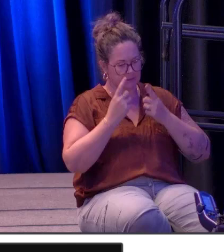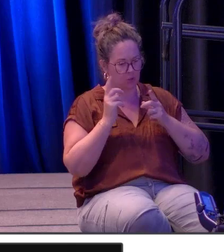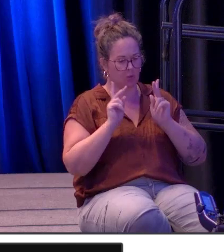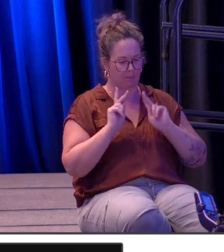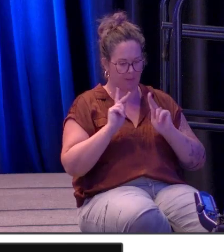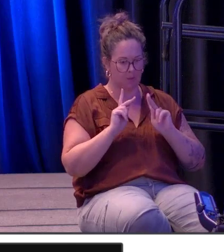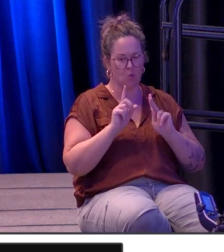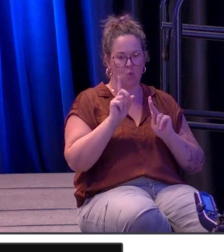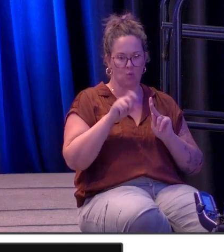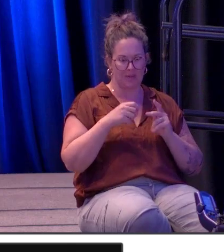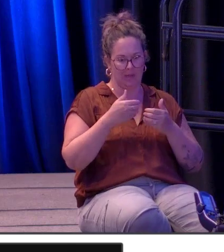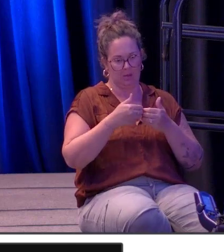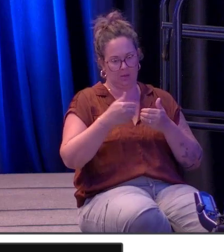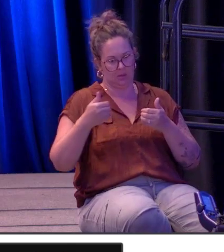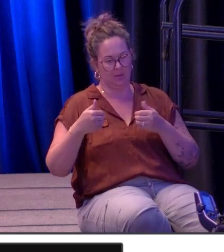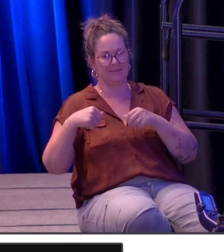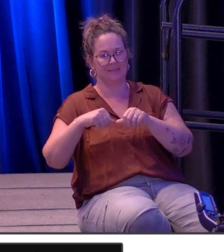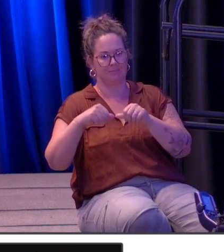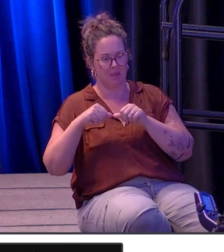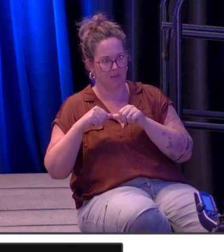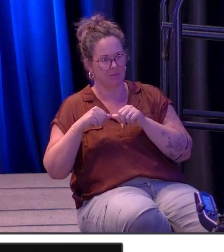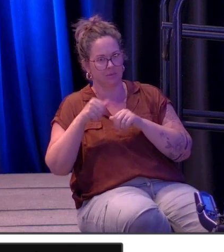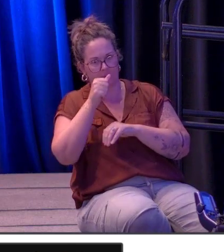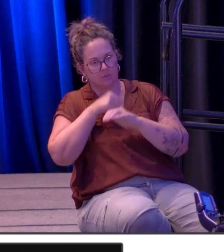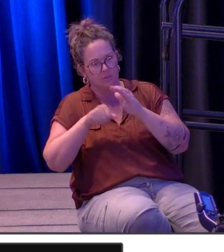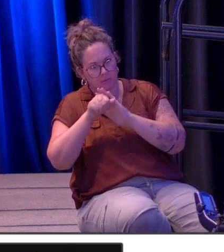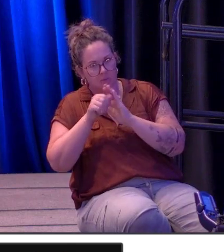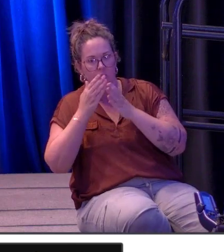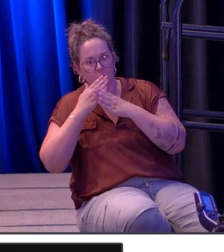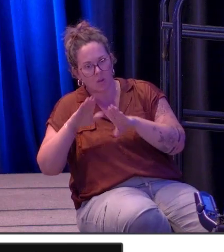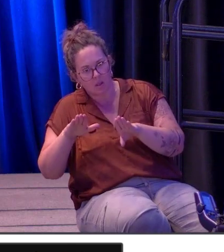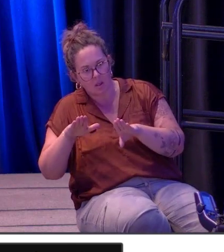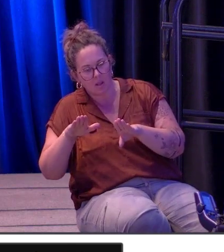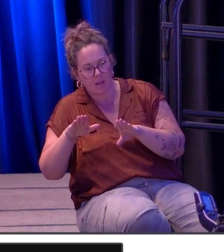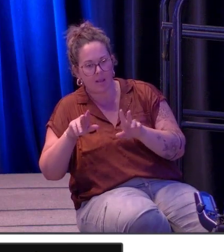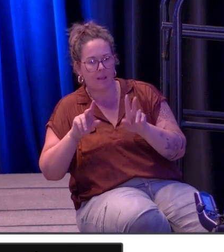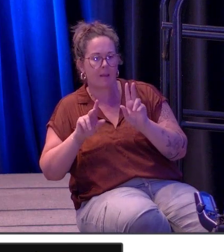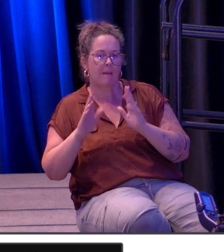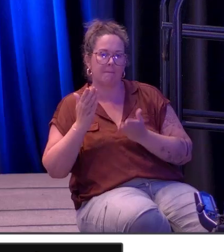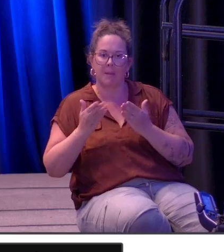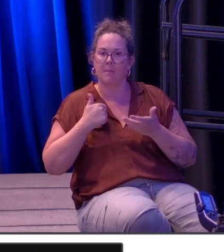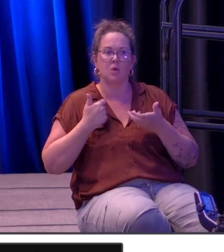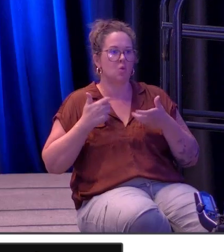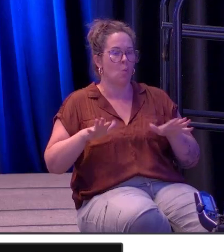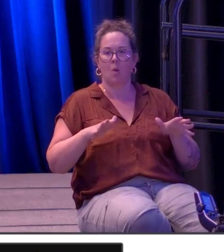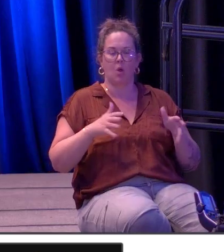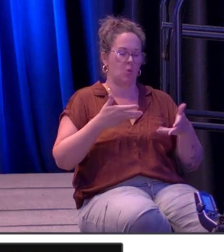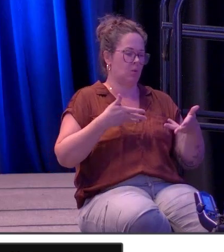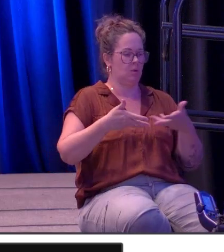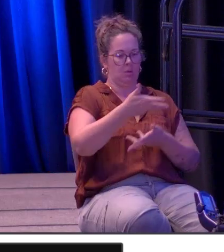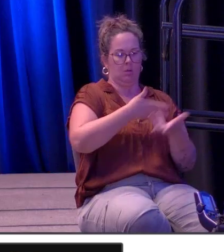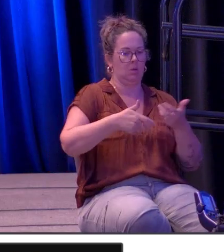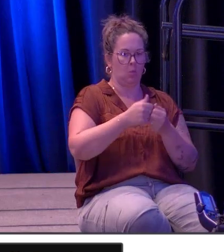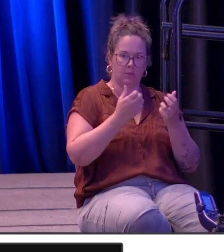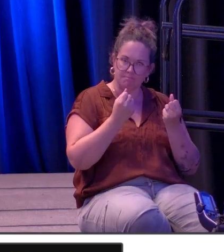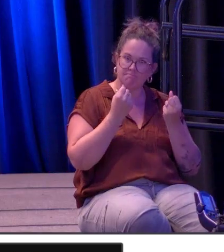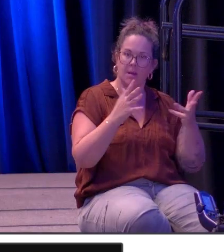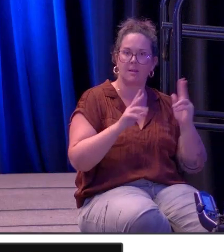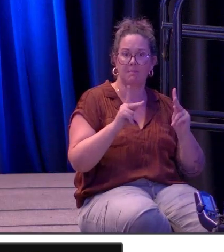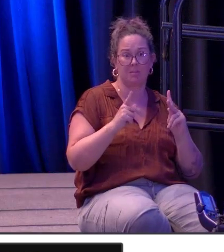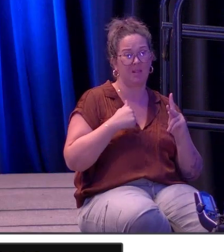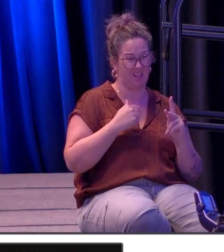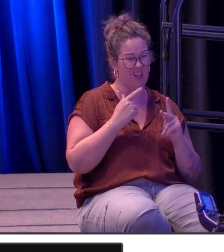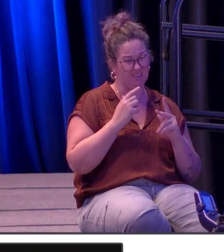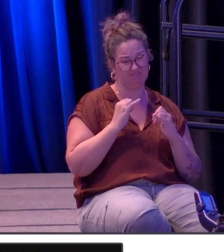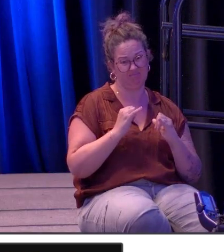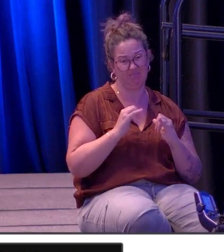space, folks who don't like to engage in some of these large spaces. I have that problem also. So this